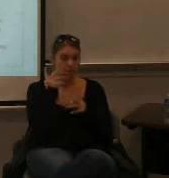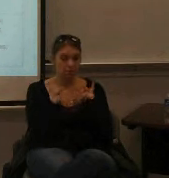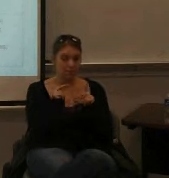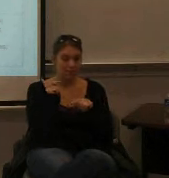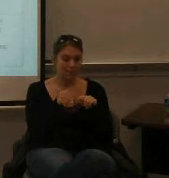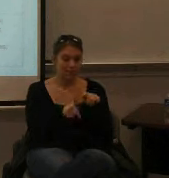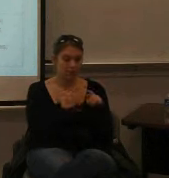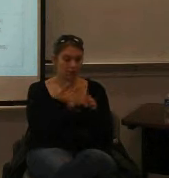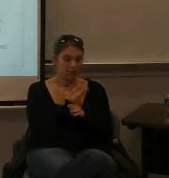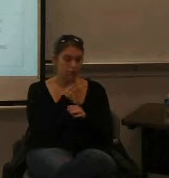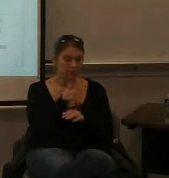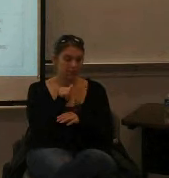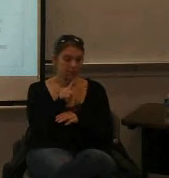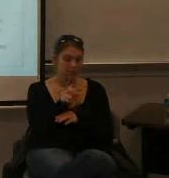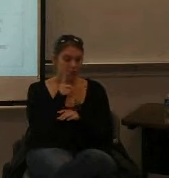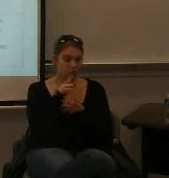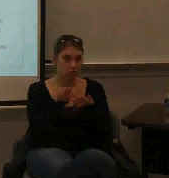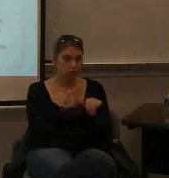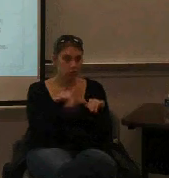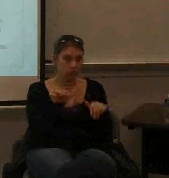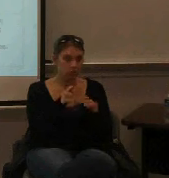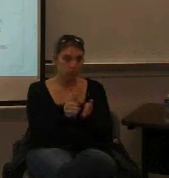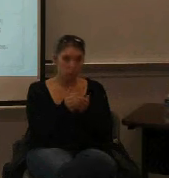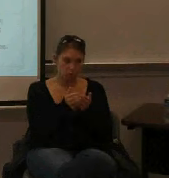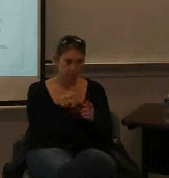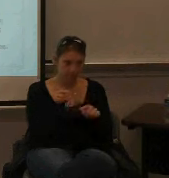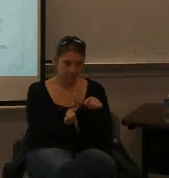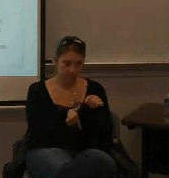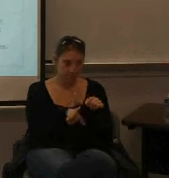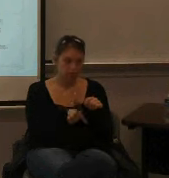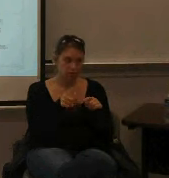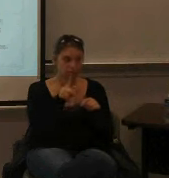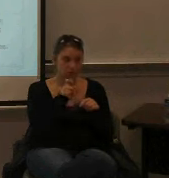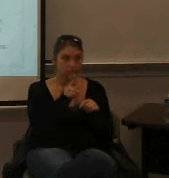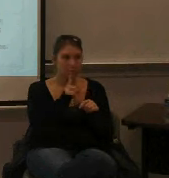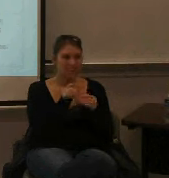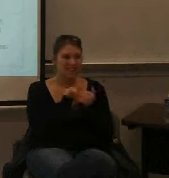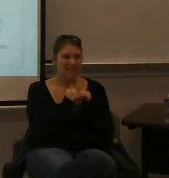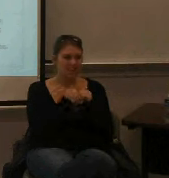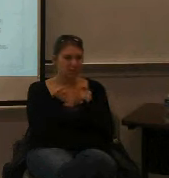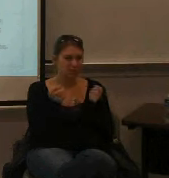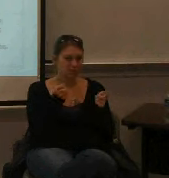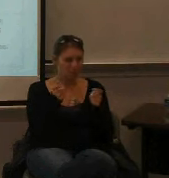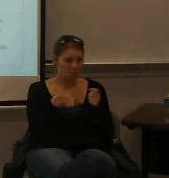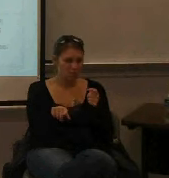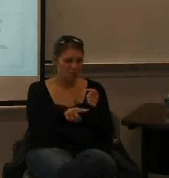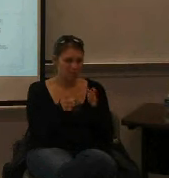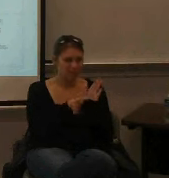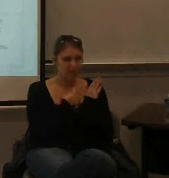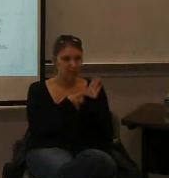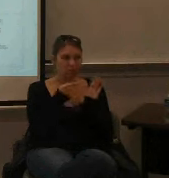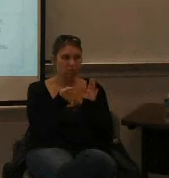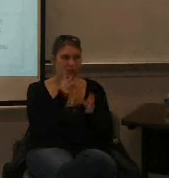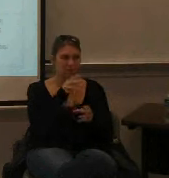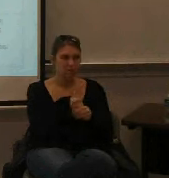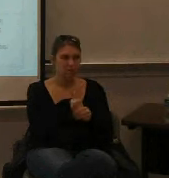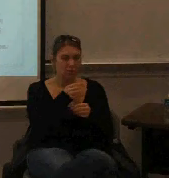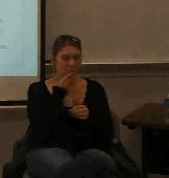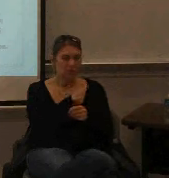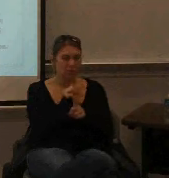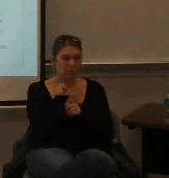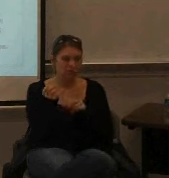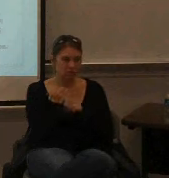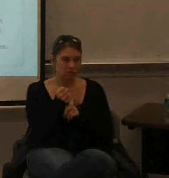can't use the lake for swimming or boating. And the question is, how do you control those? And sometimes you get into a